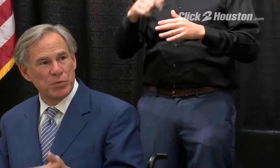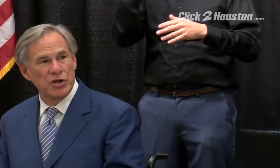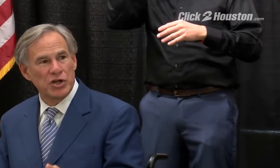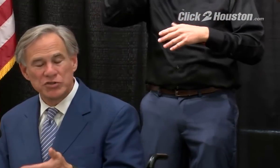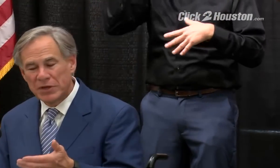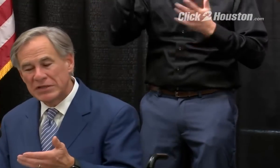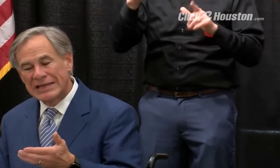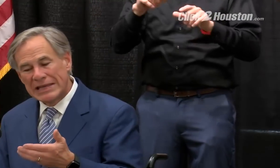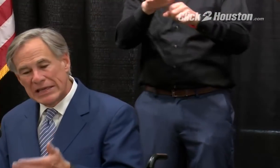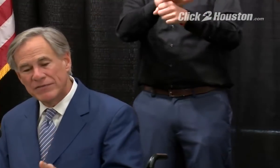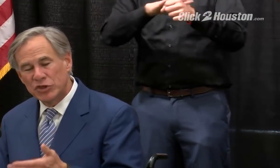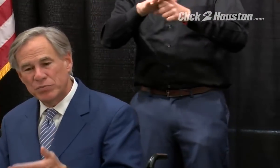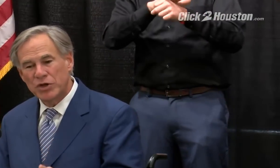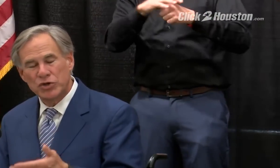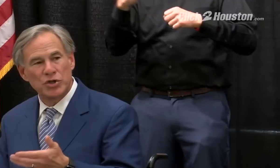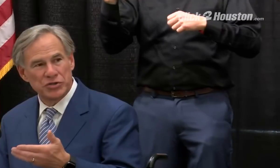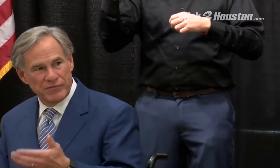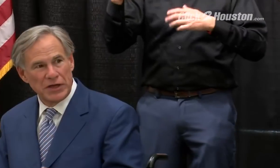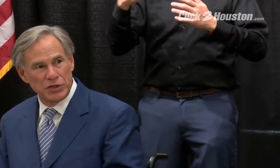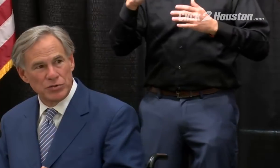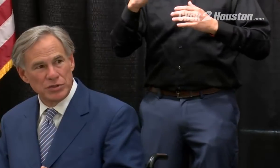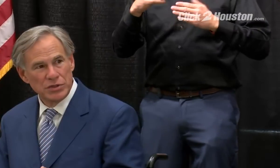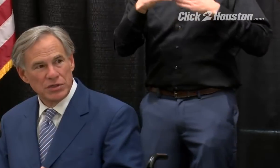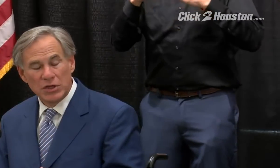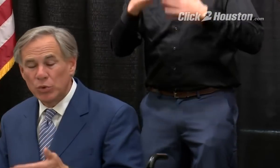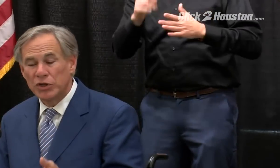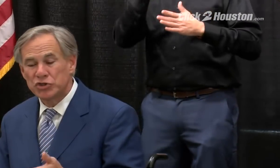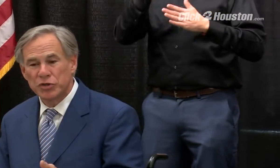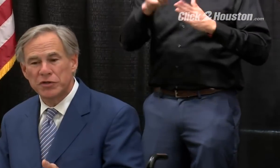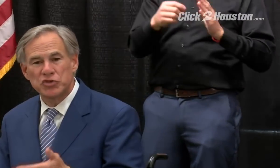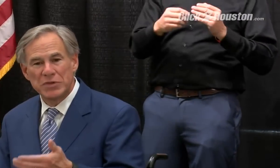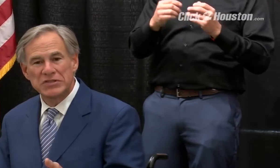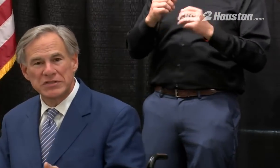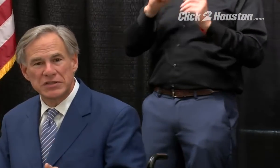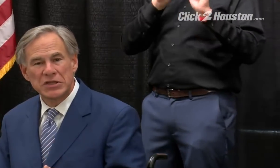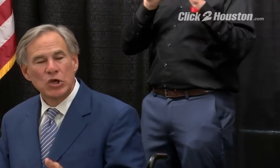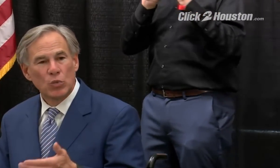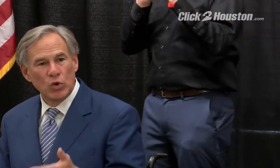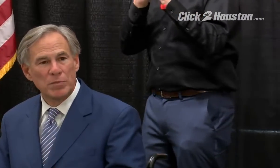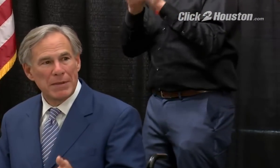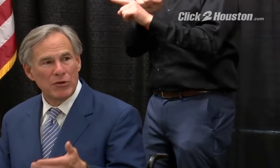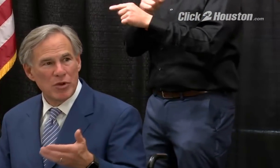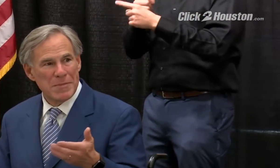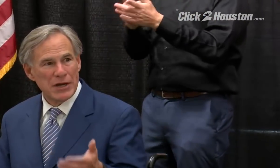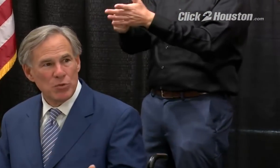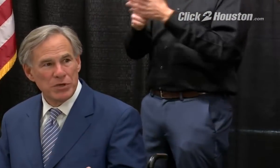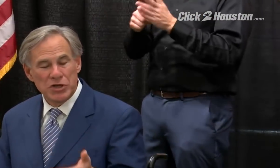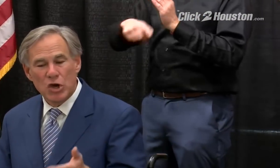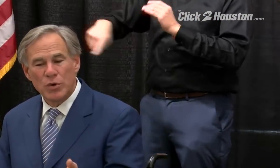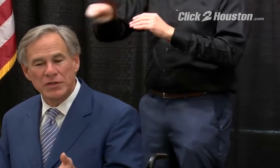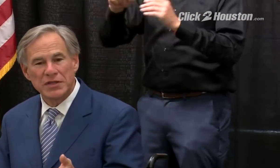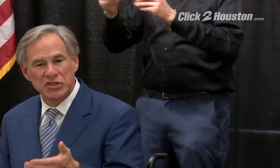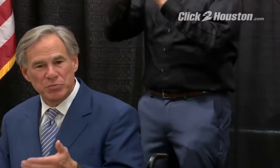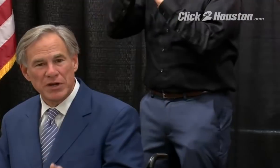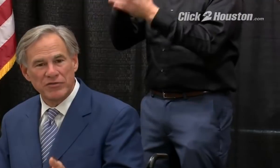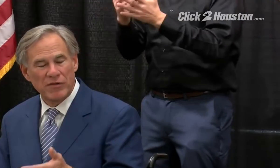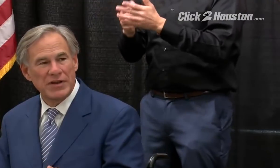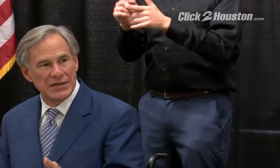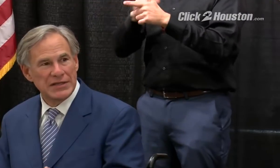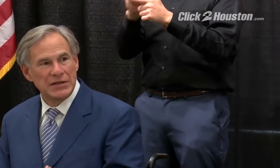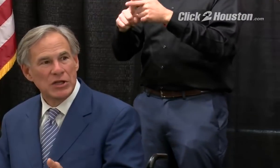enforce those protocols, because if those protocols are followed, it will ensure that those businesses will be able to remain open, knowing that the